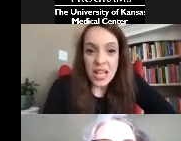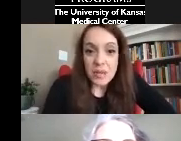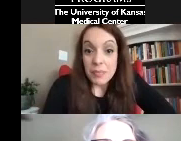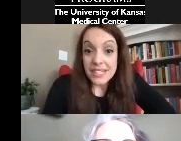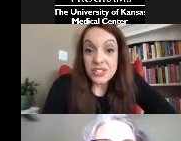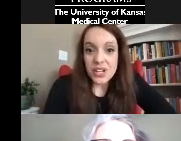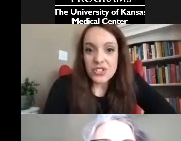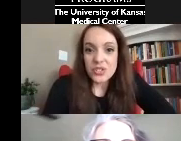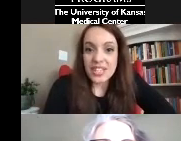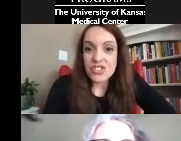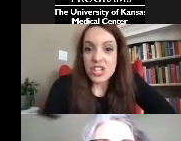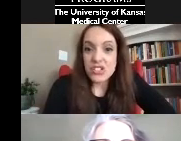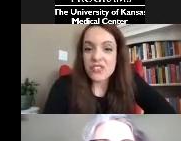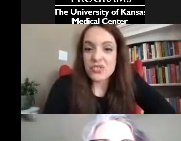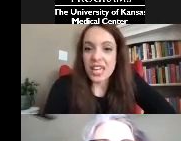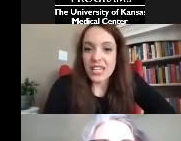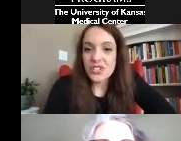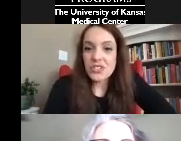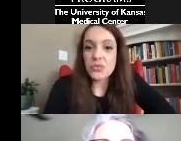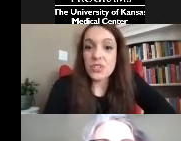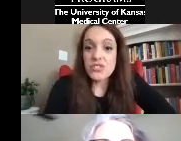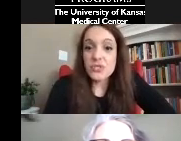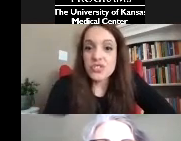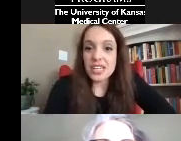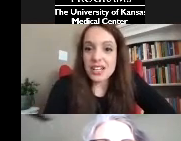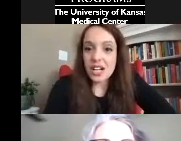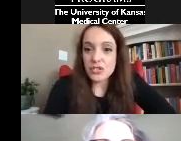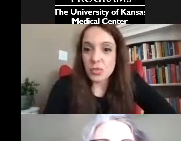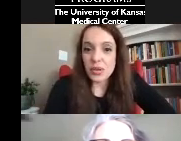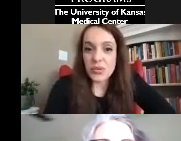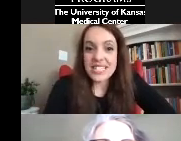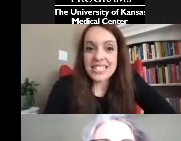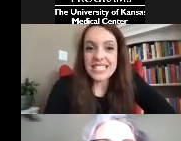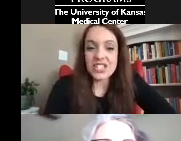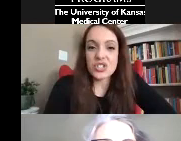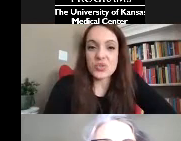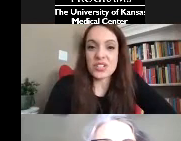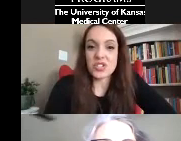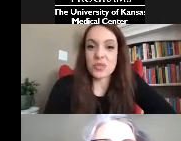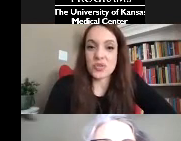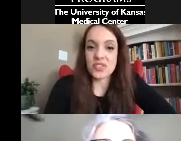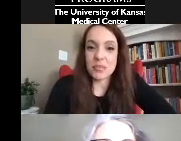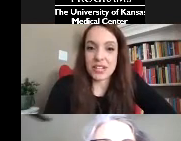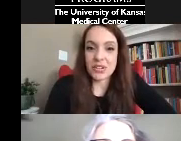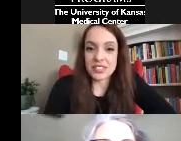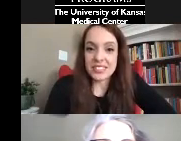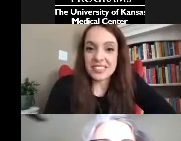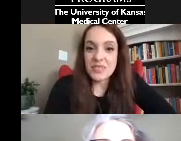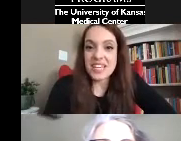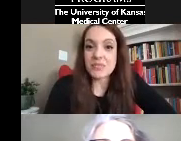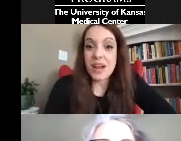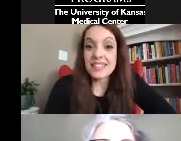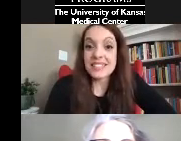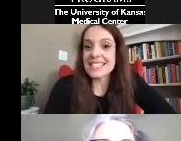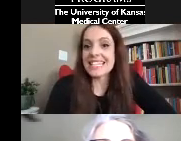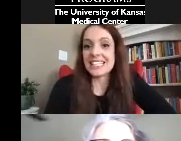international bidirectional exchange of education, research, and culture by residents and students observing medical systems